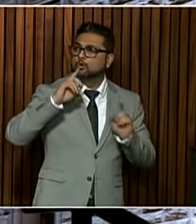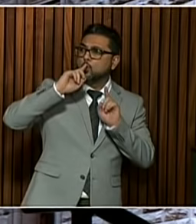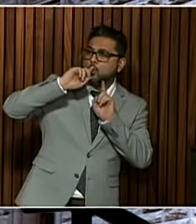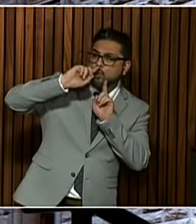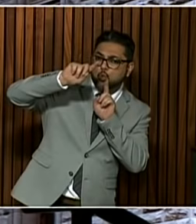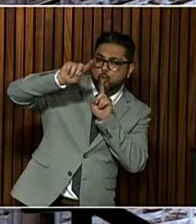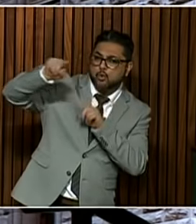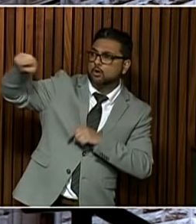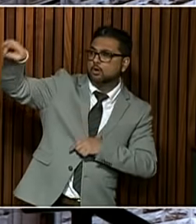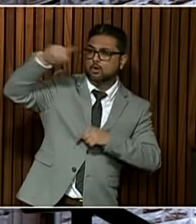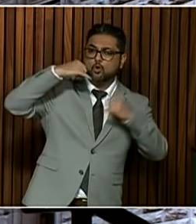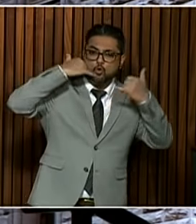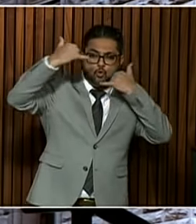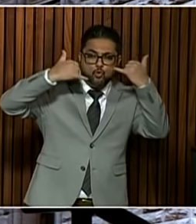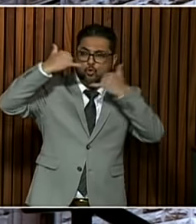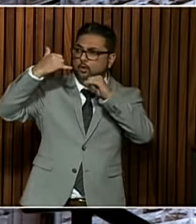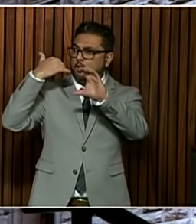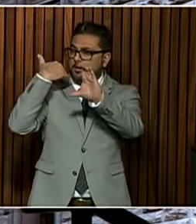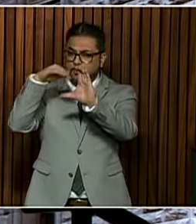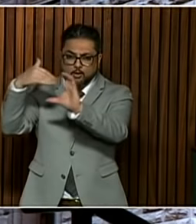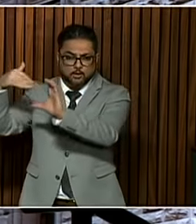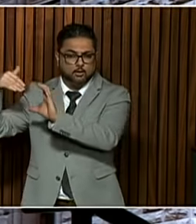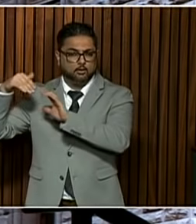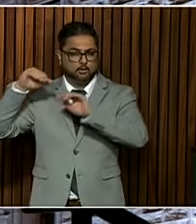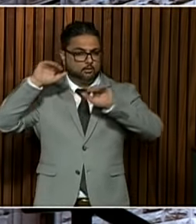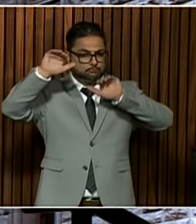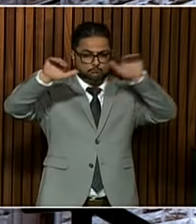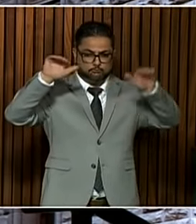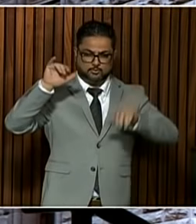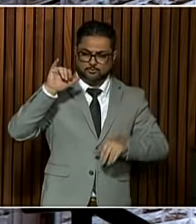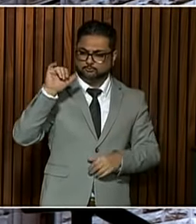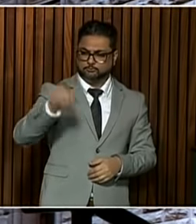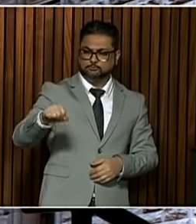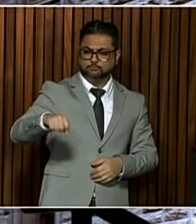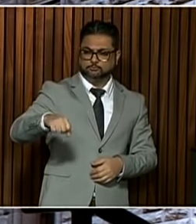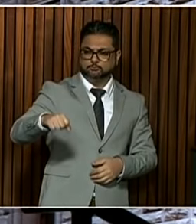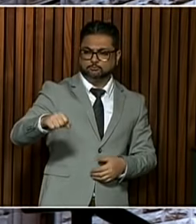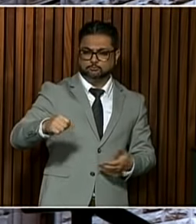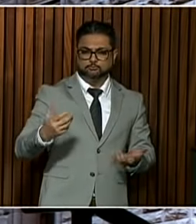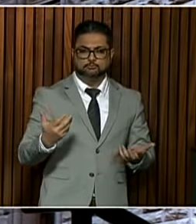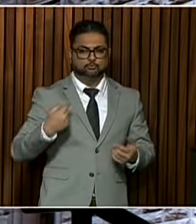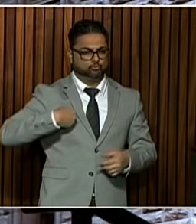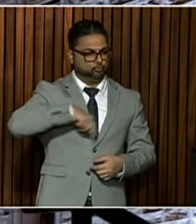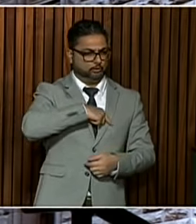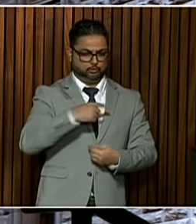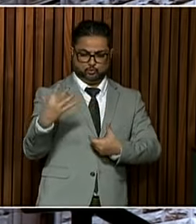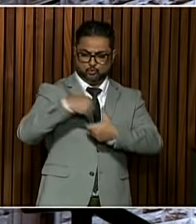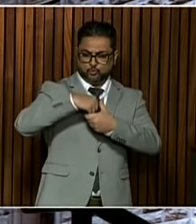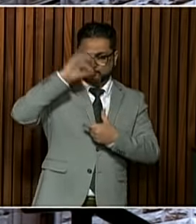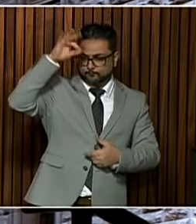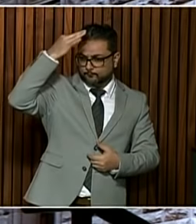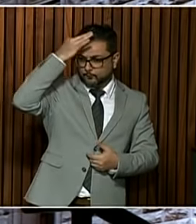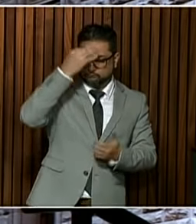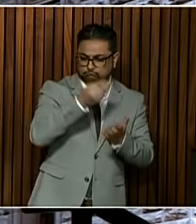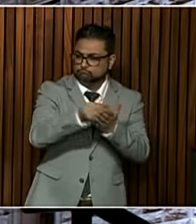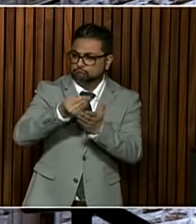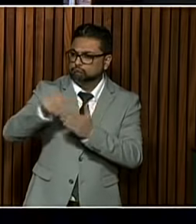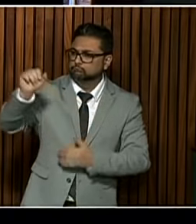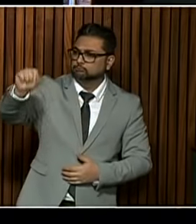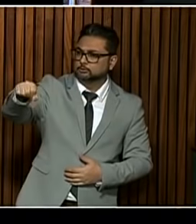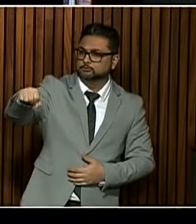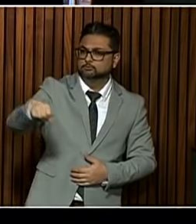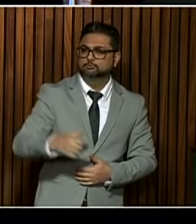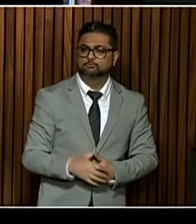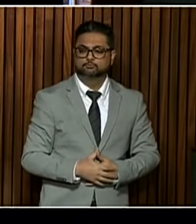We're doing that as assertively as we can. So, yes, that's all ways of trying to procure. We're going there.